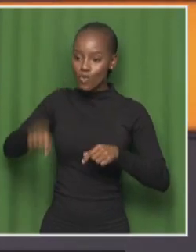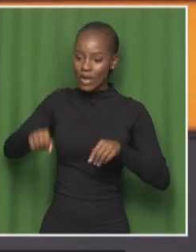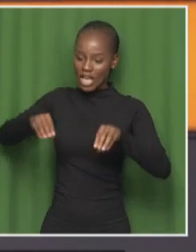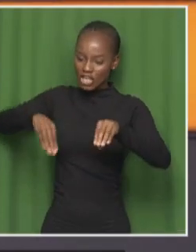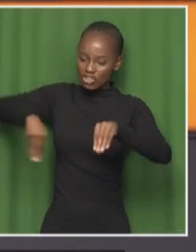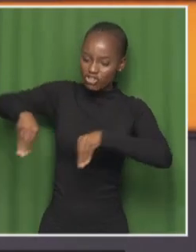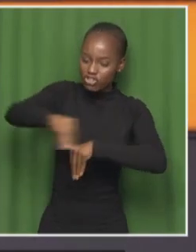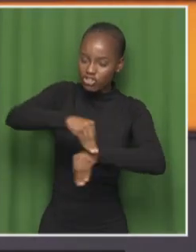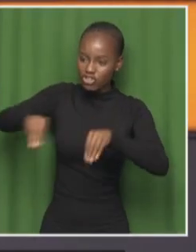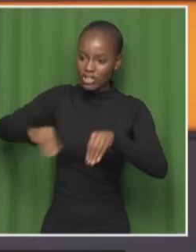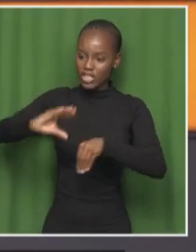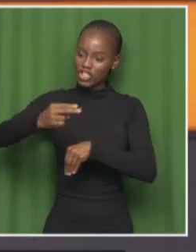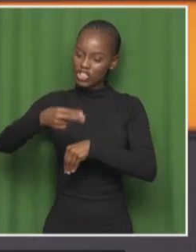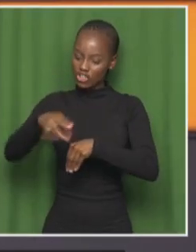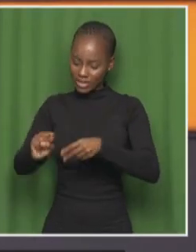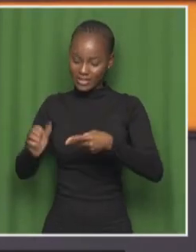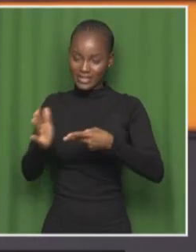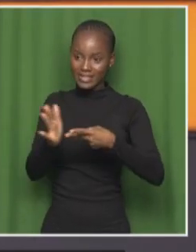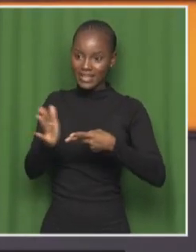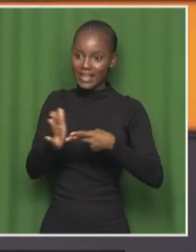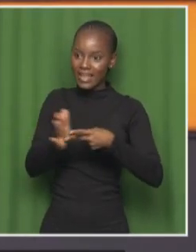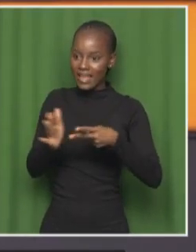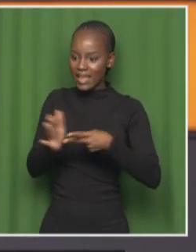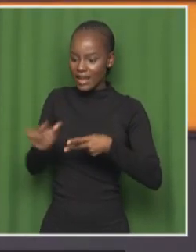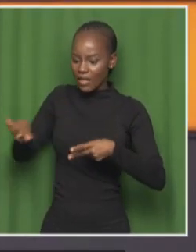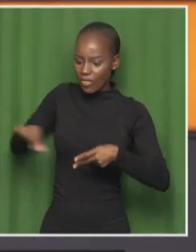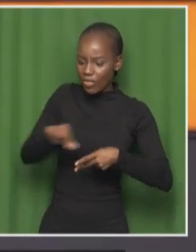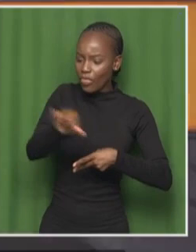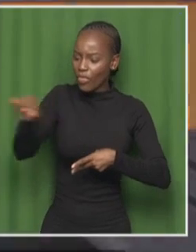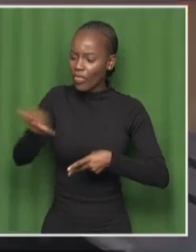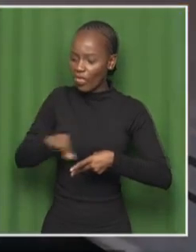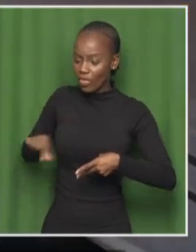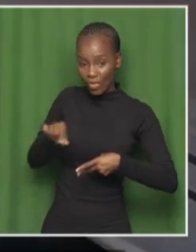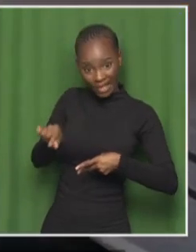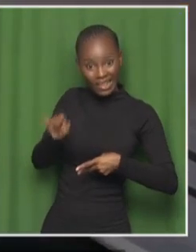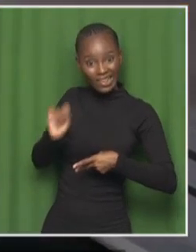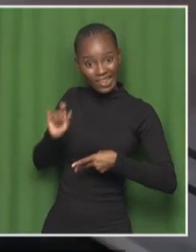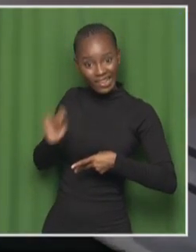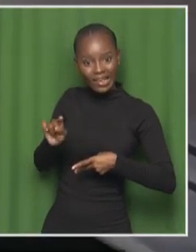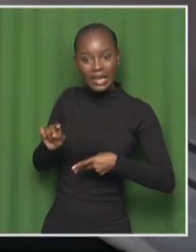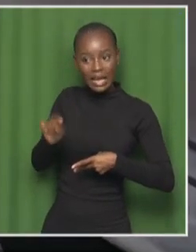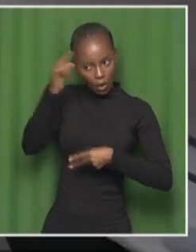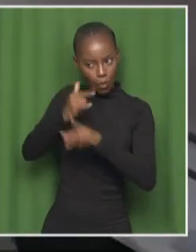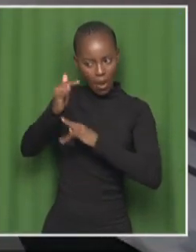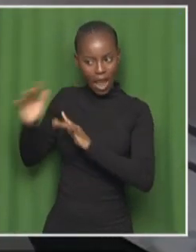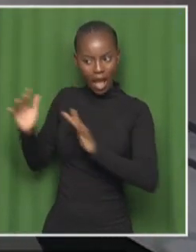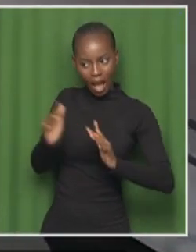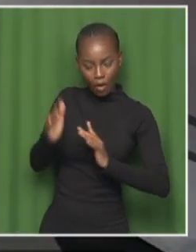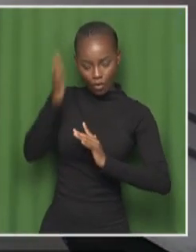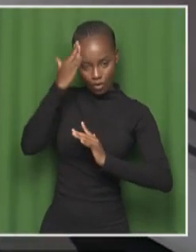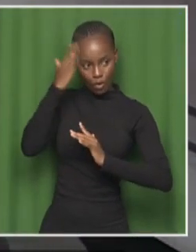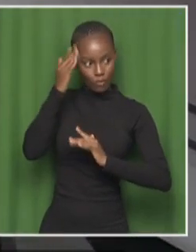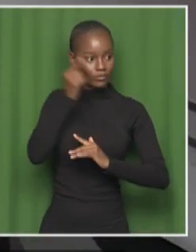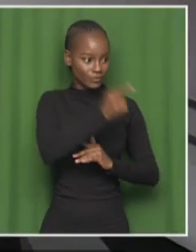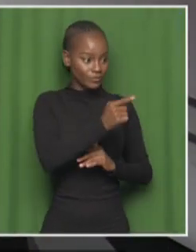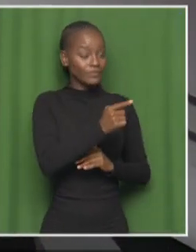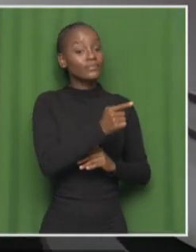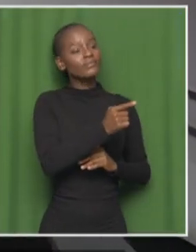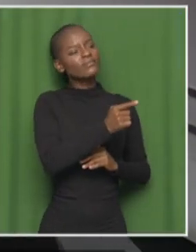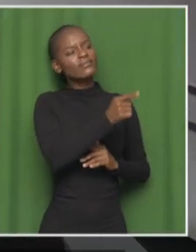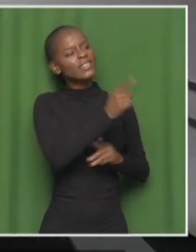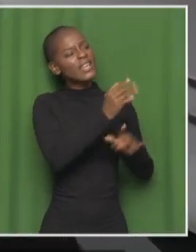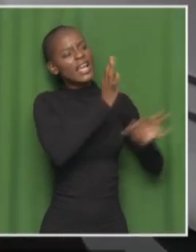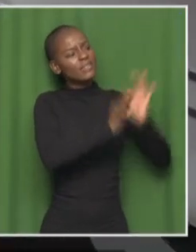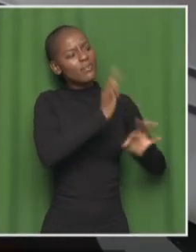do I become a winner in Scrabble? Well, you've got to learn some words. You've got to make sure you're very solid on all of